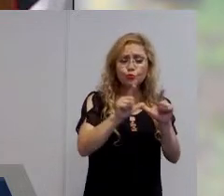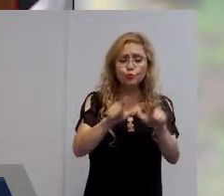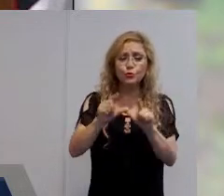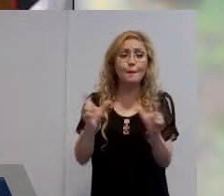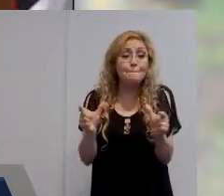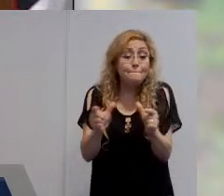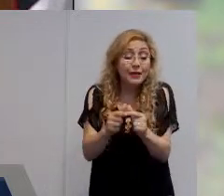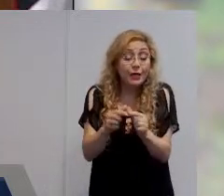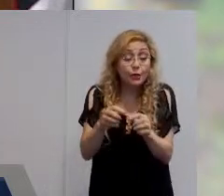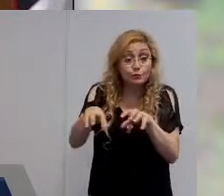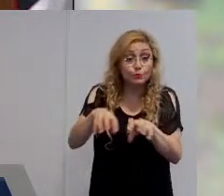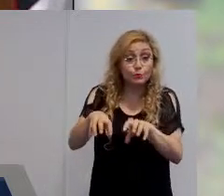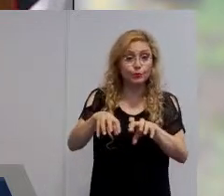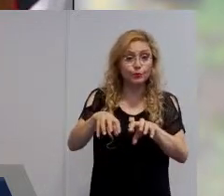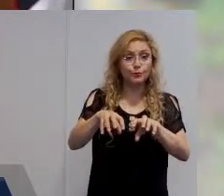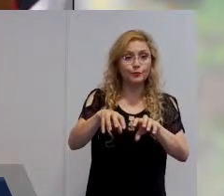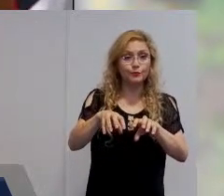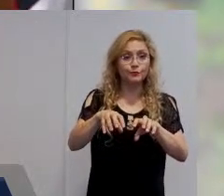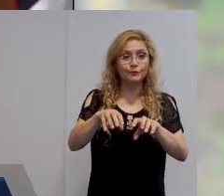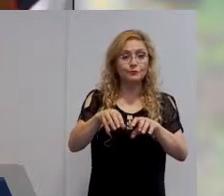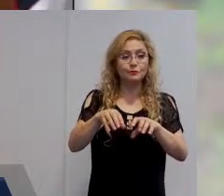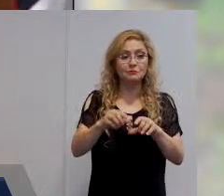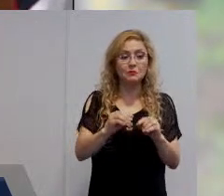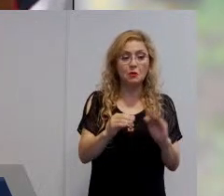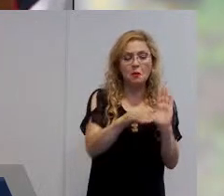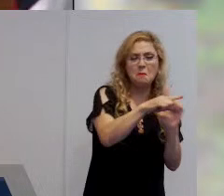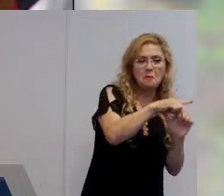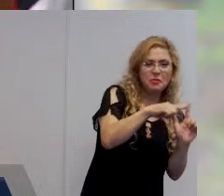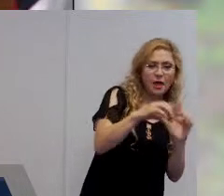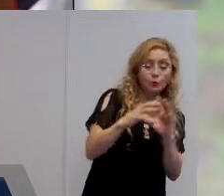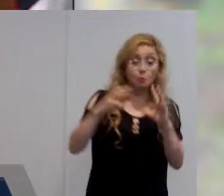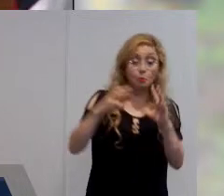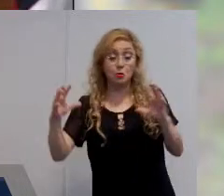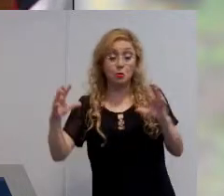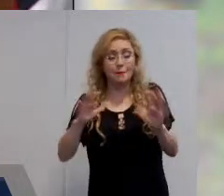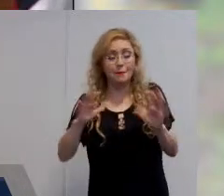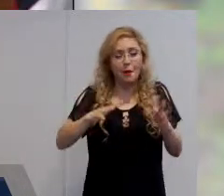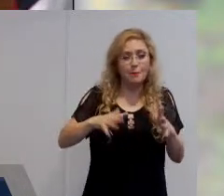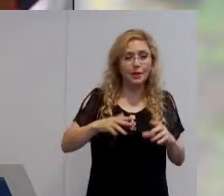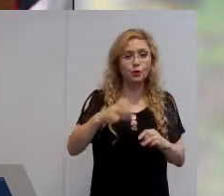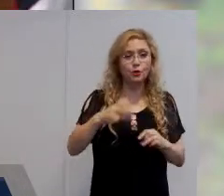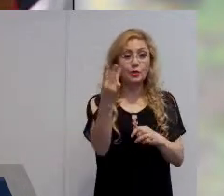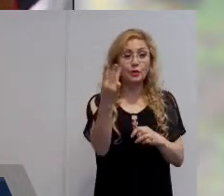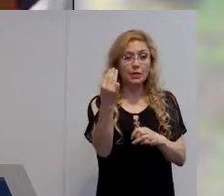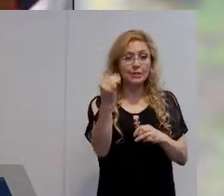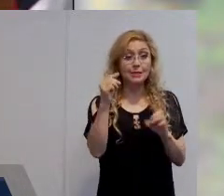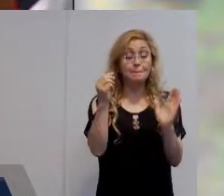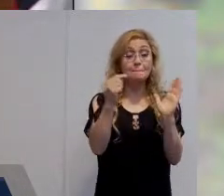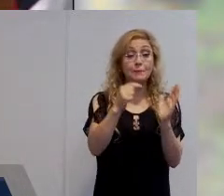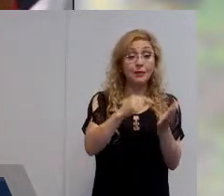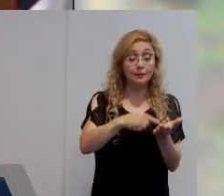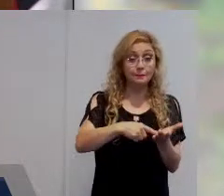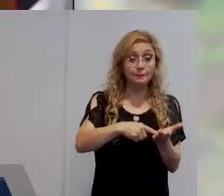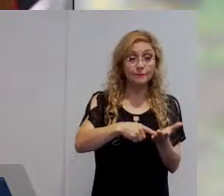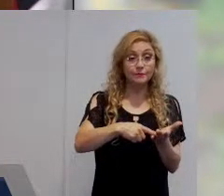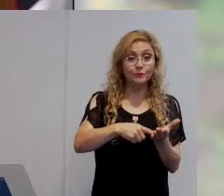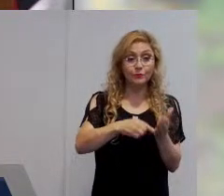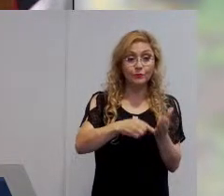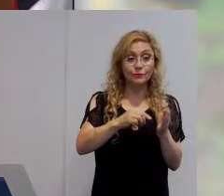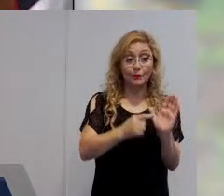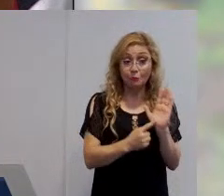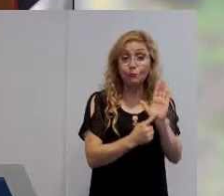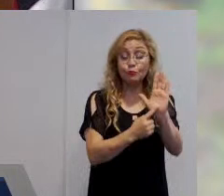are small farmers, medium to large, only 13,000. And this shows clearly